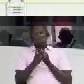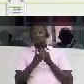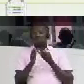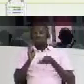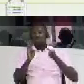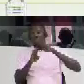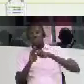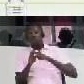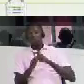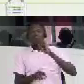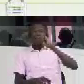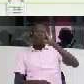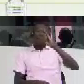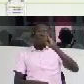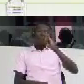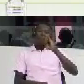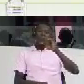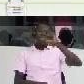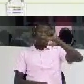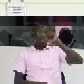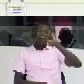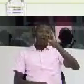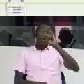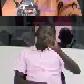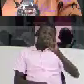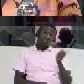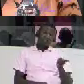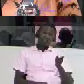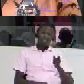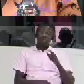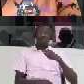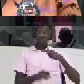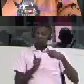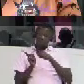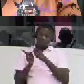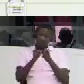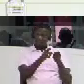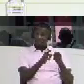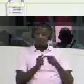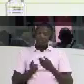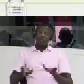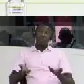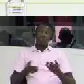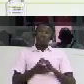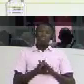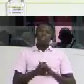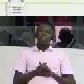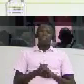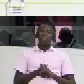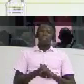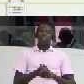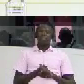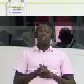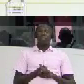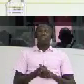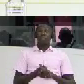depends. I could report to the Deputy Inspector General of Police, or I could report to the AIG